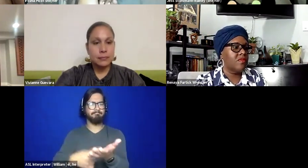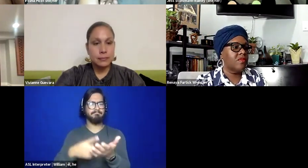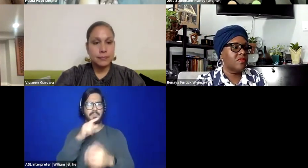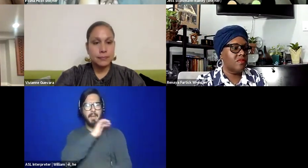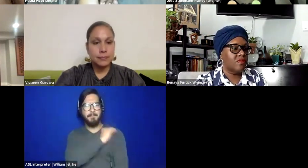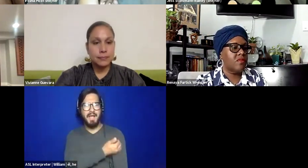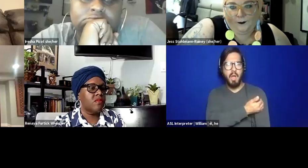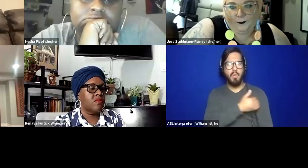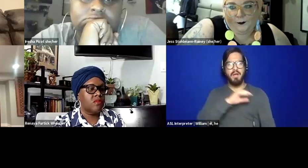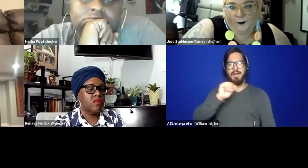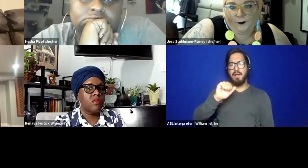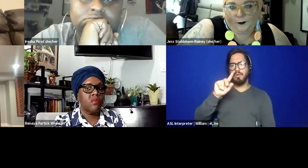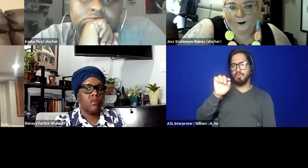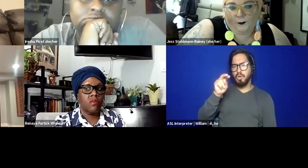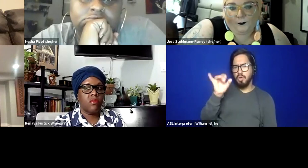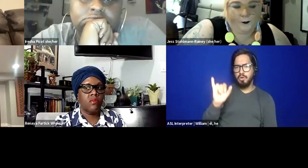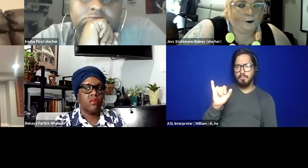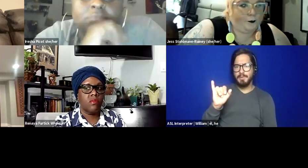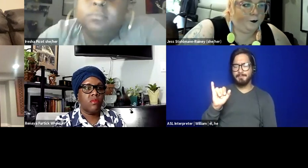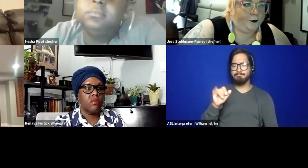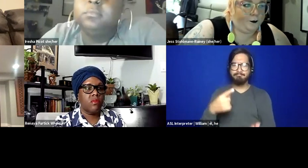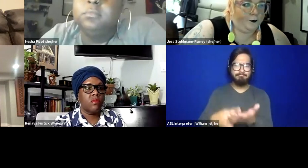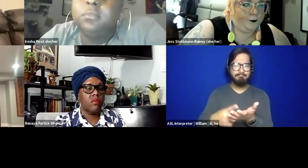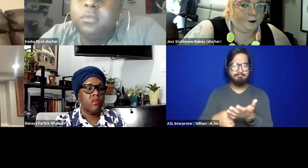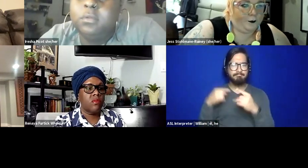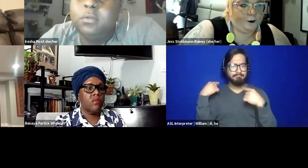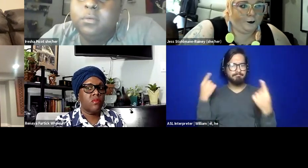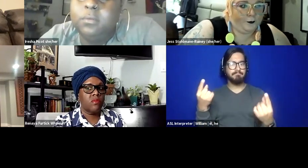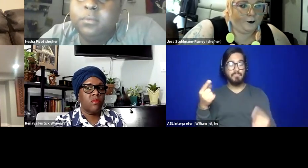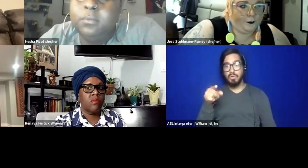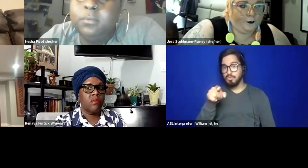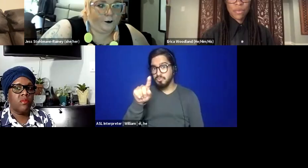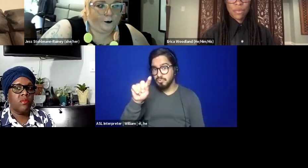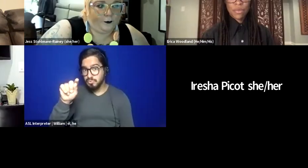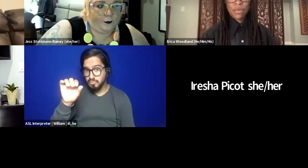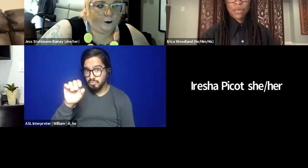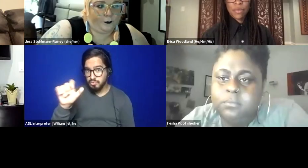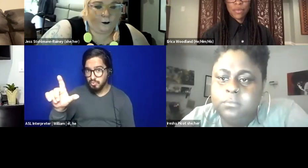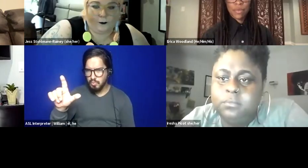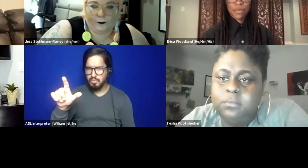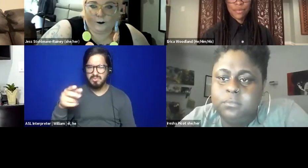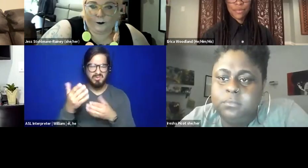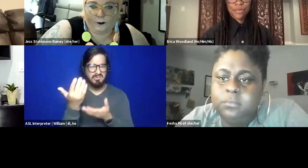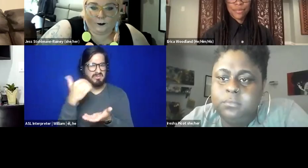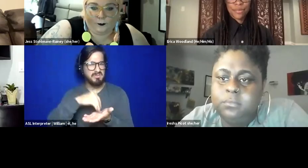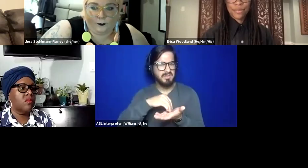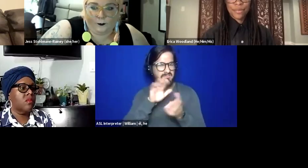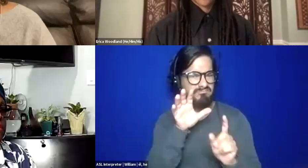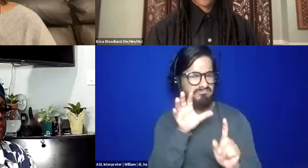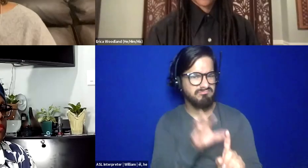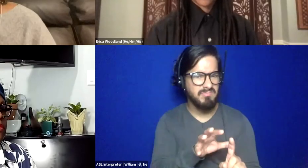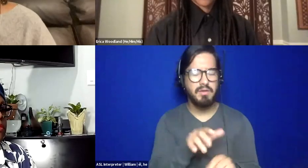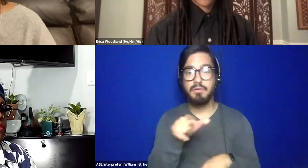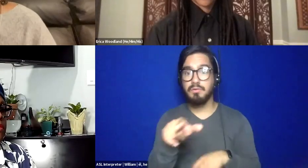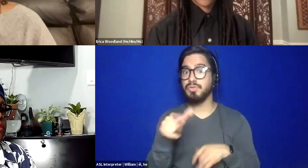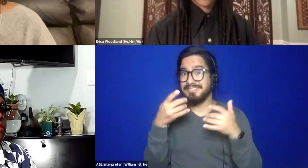What tools do you center? Um, do you use to center the autonomy of people impacted by the criminal, uh, justice